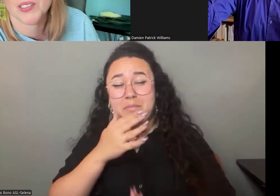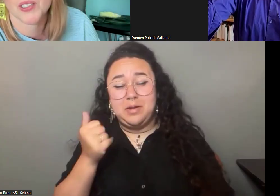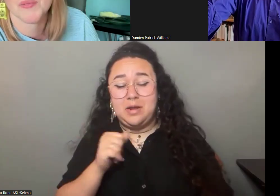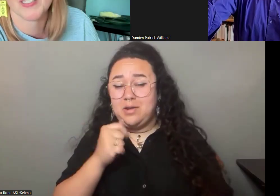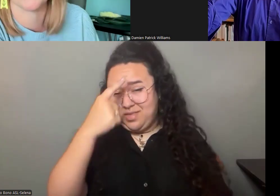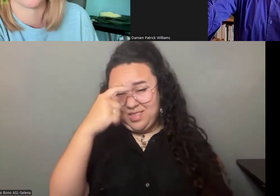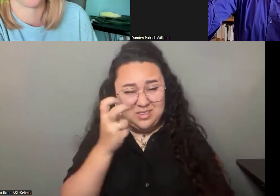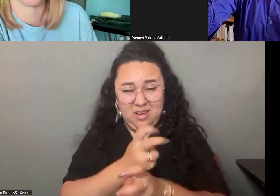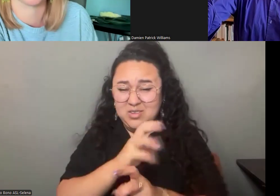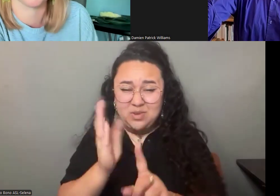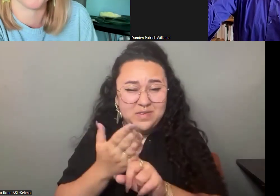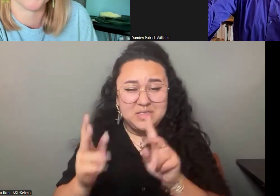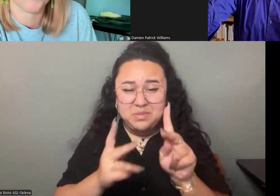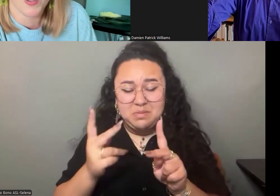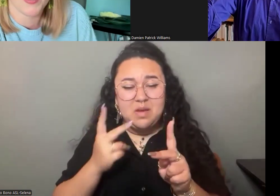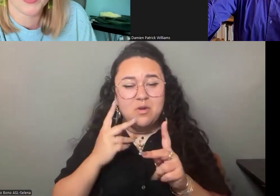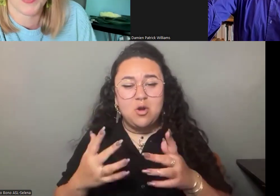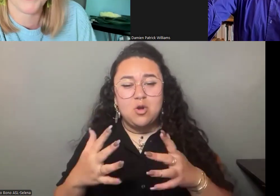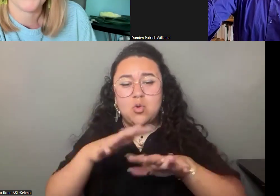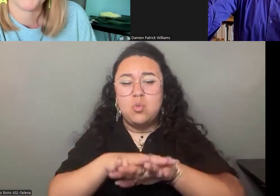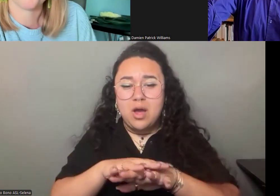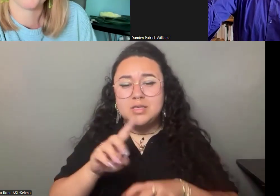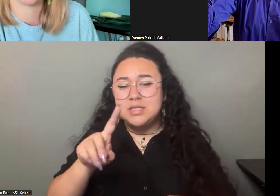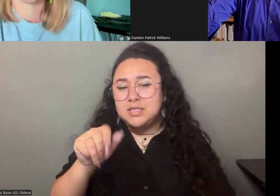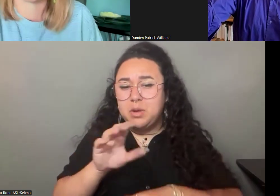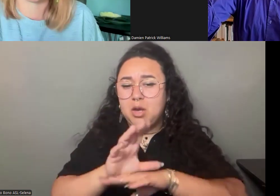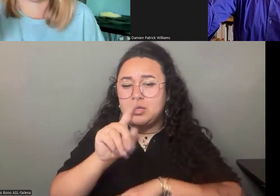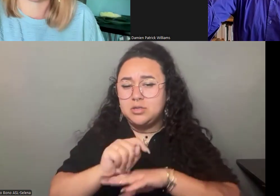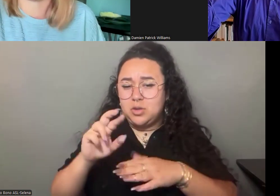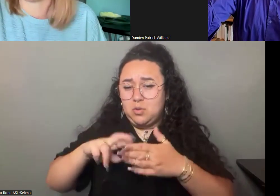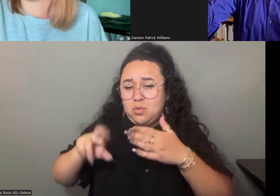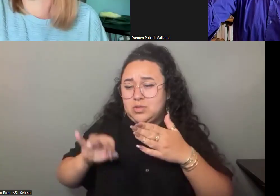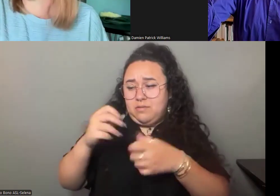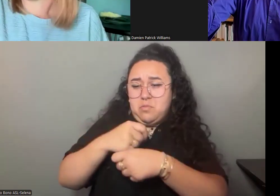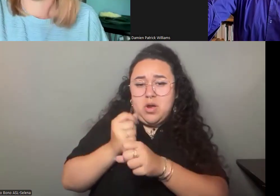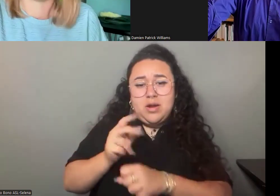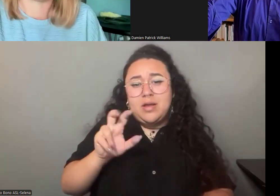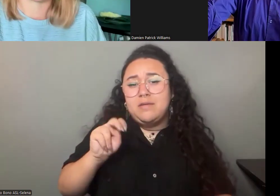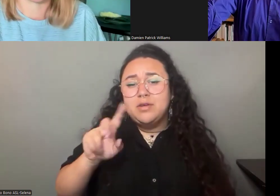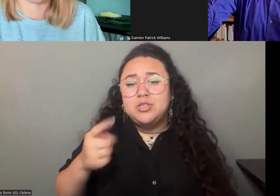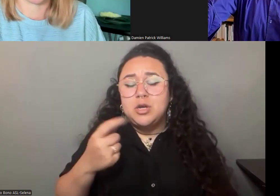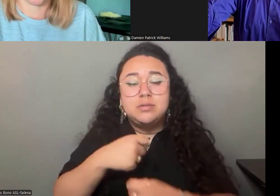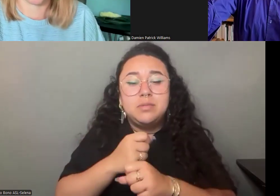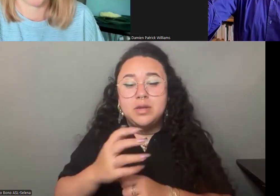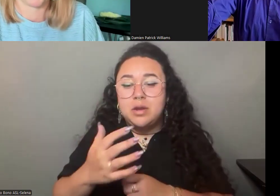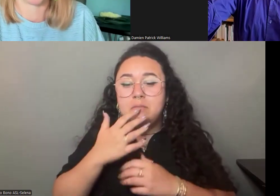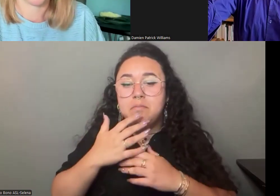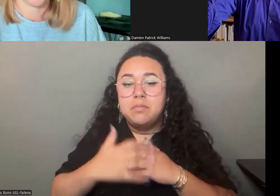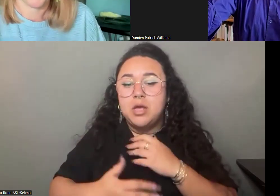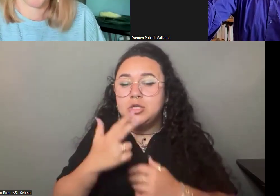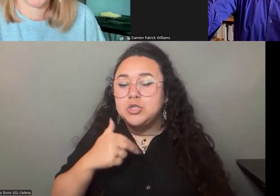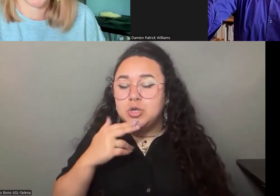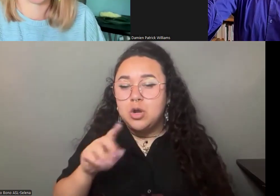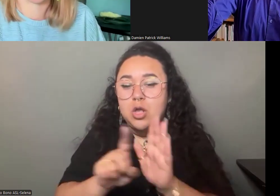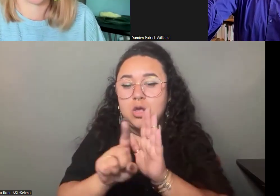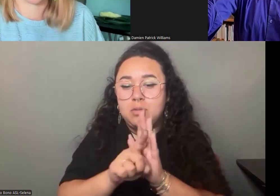disability consulting because the outcomes in terms of products, right? Even if you just made your blood sugar alarm have